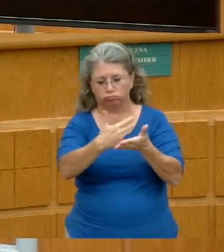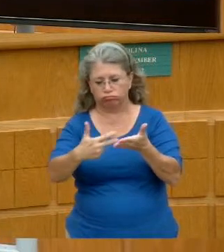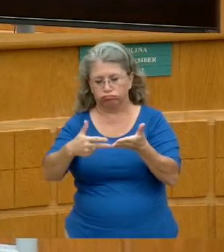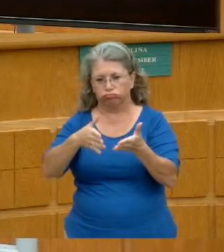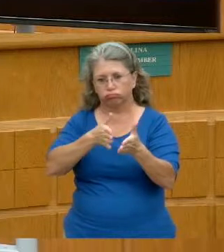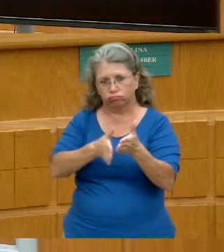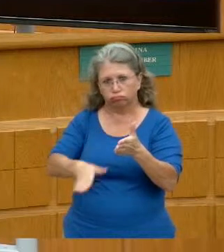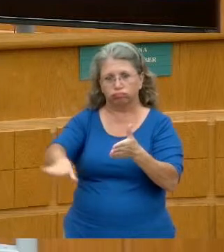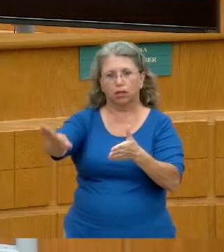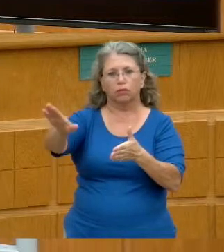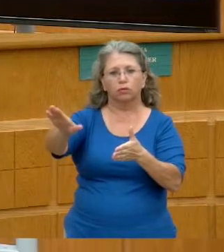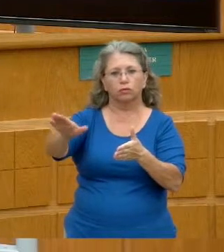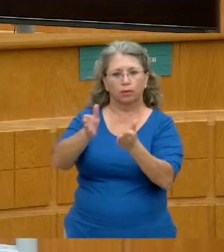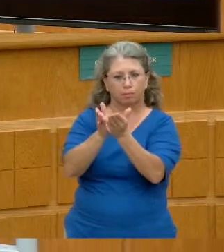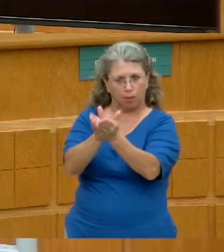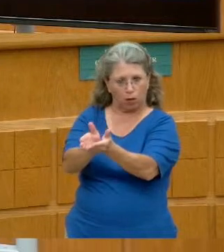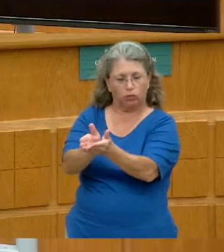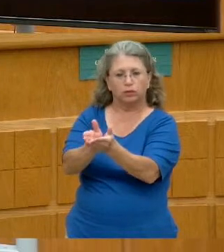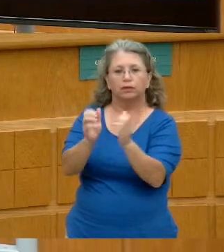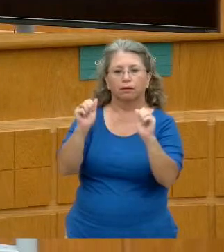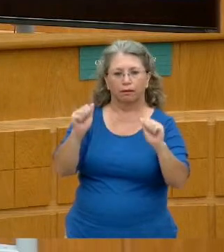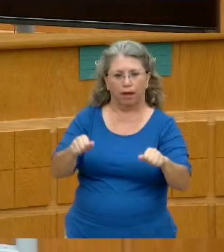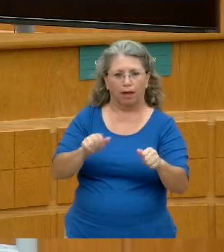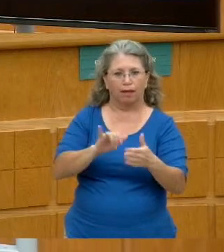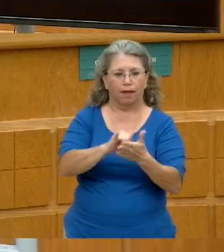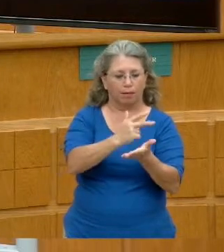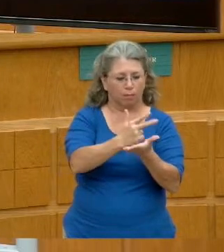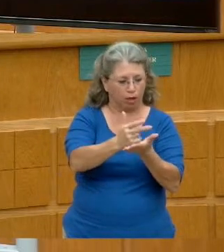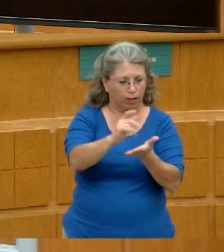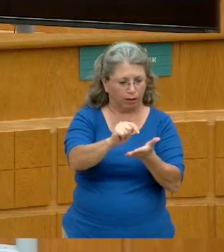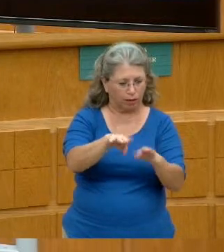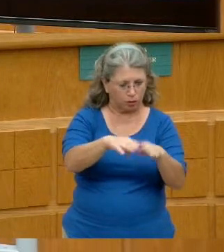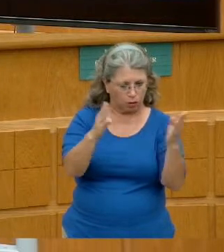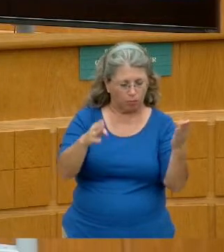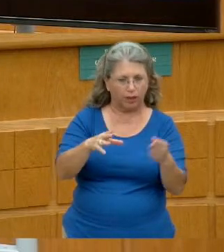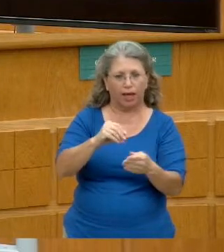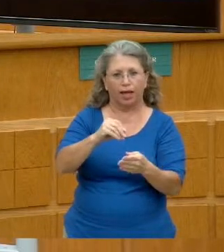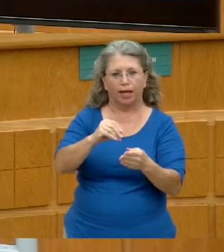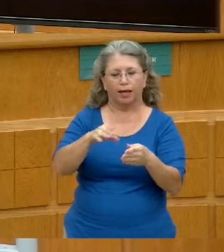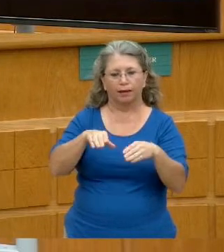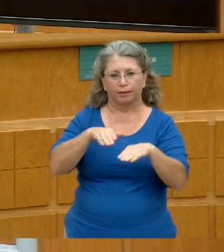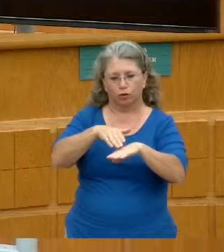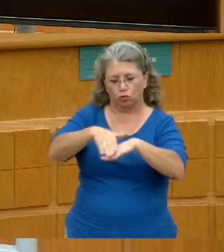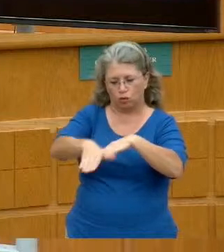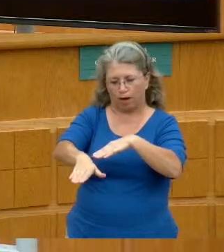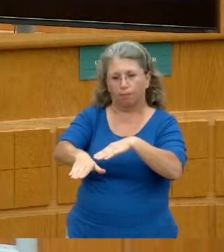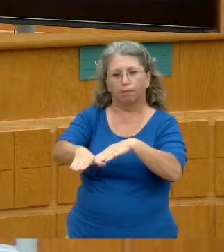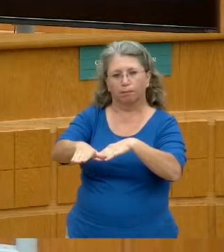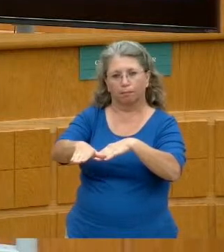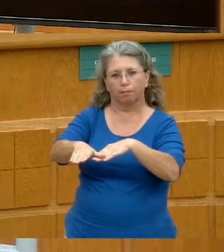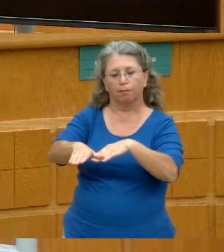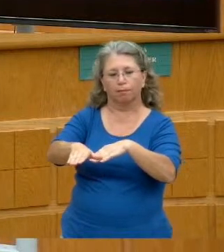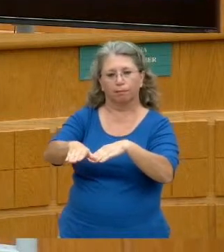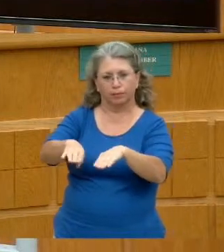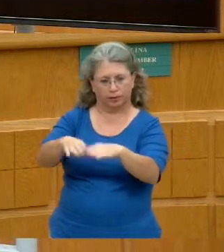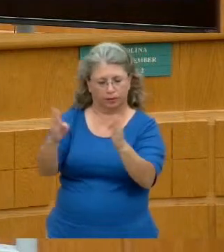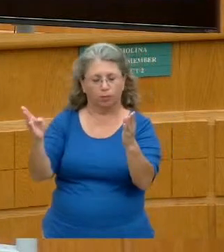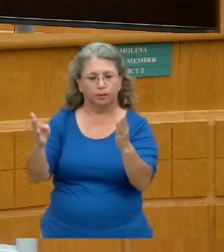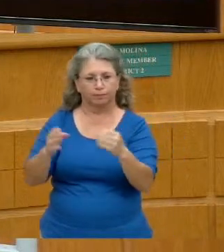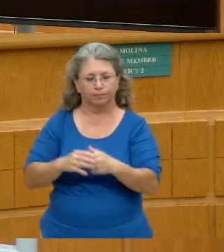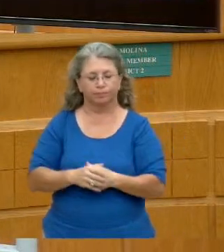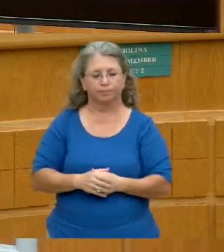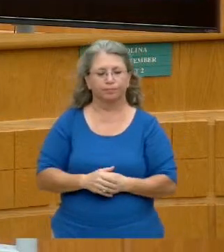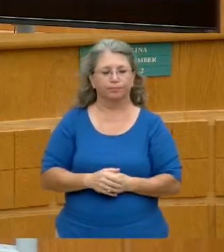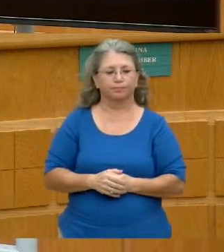lot will not be closed, nor will the ramp be closed. And so you can take your boat and leave your vehicle and launch your boat from